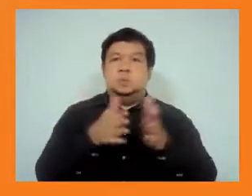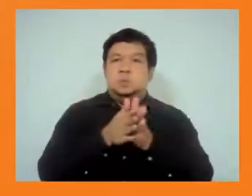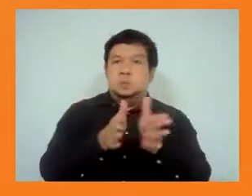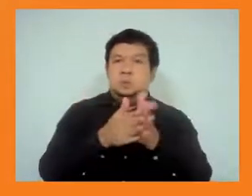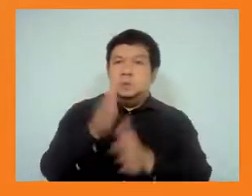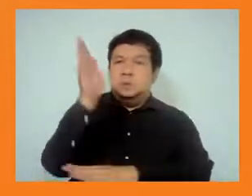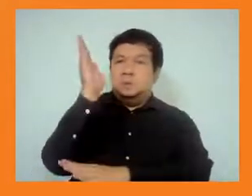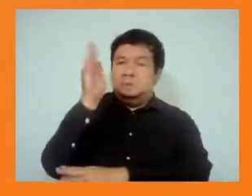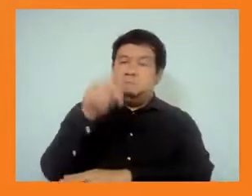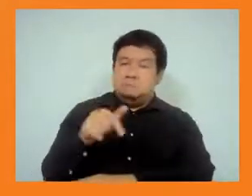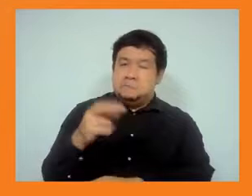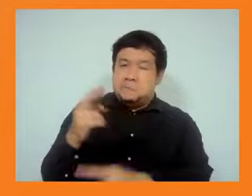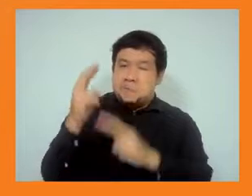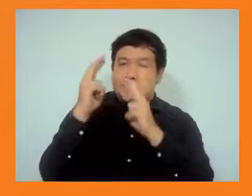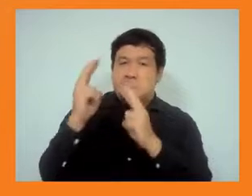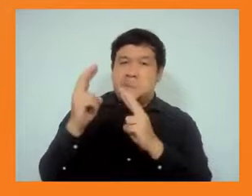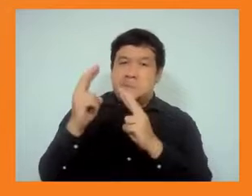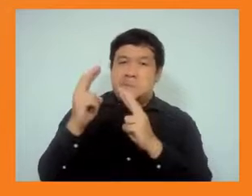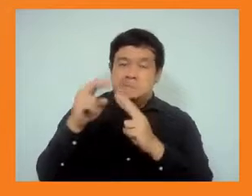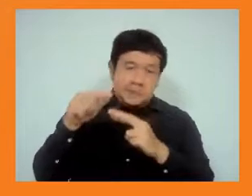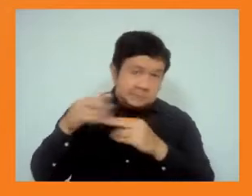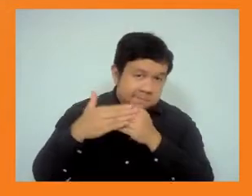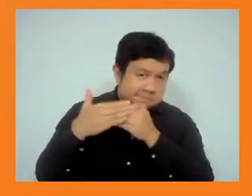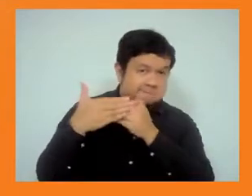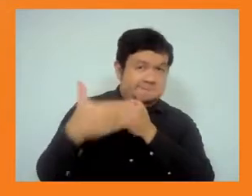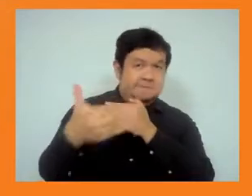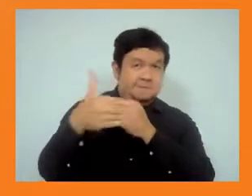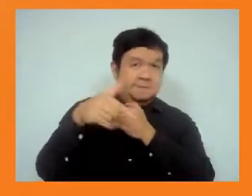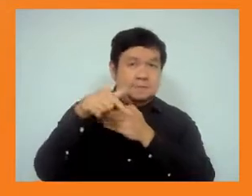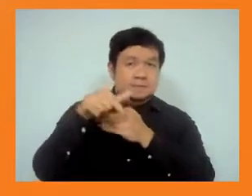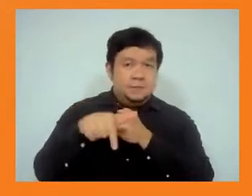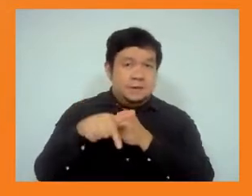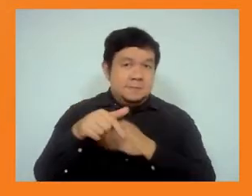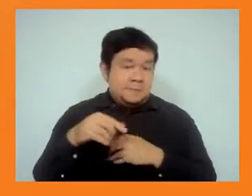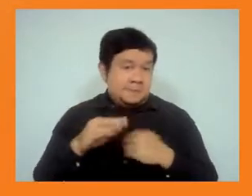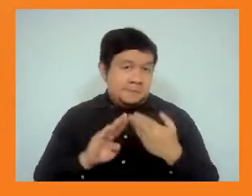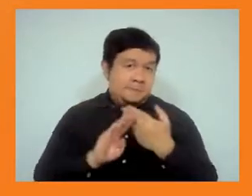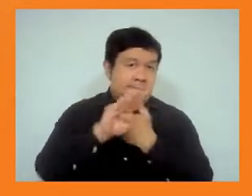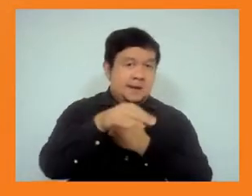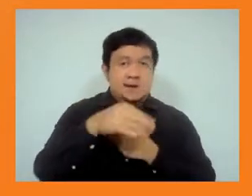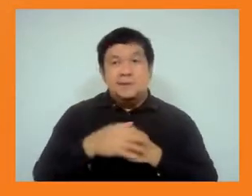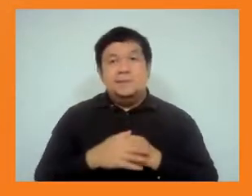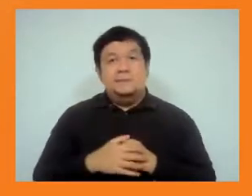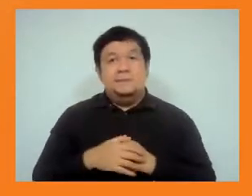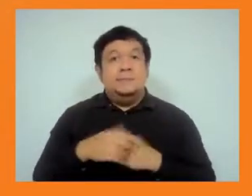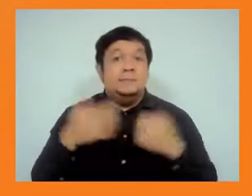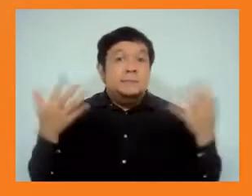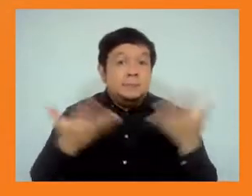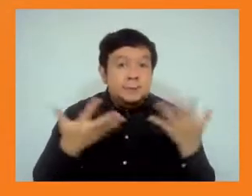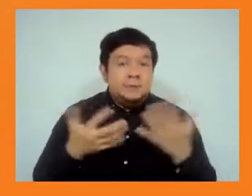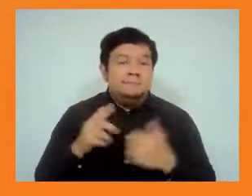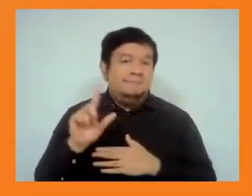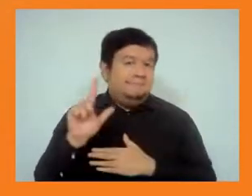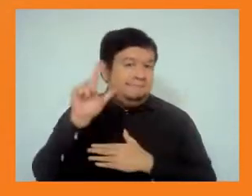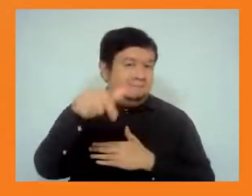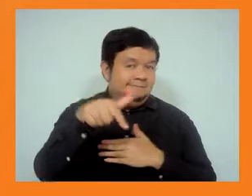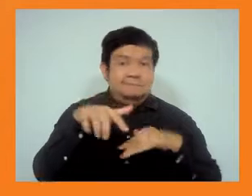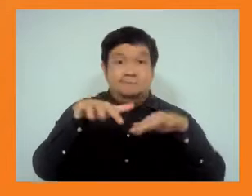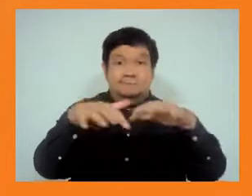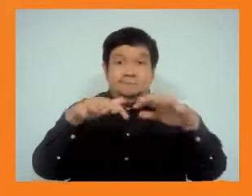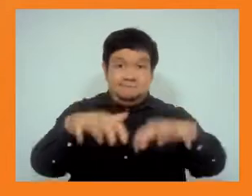provisions guaranteeing the rights of workers to air and seek redress for their grievances. Now, this is a very